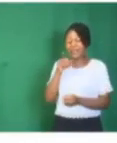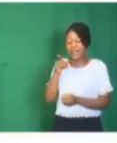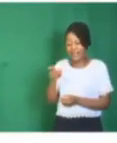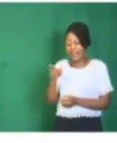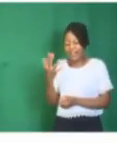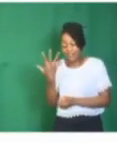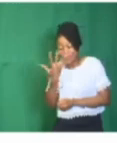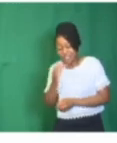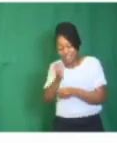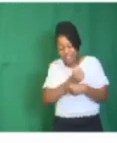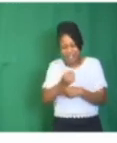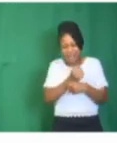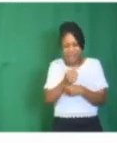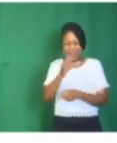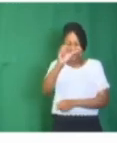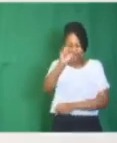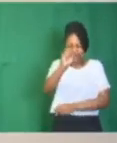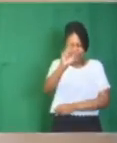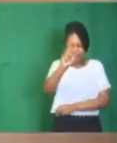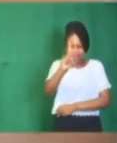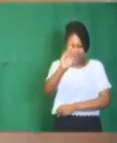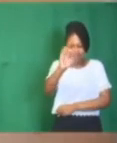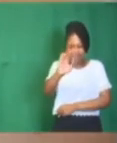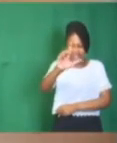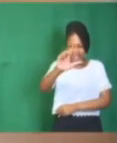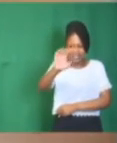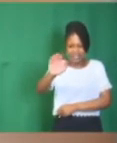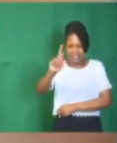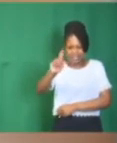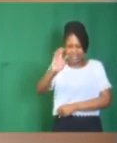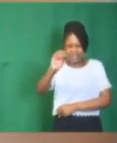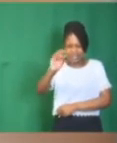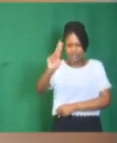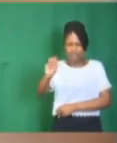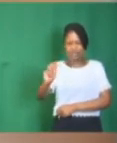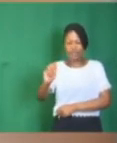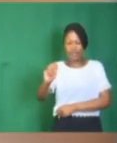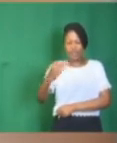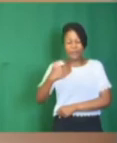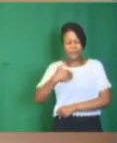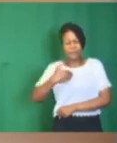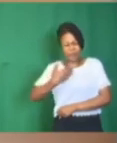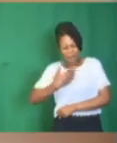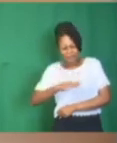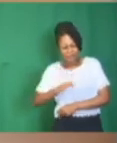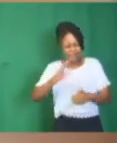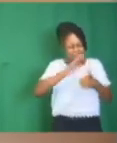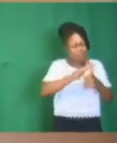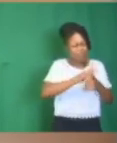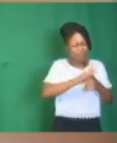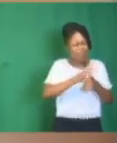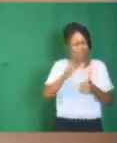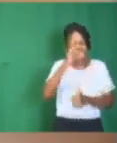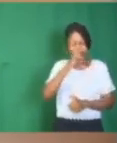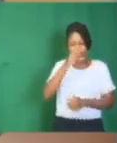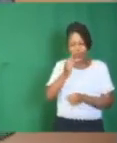the skeletal system. One thing that I want to point out about the skeletal system before I move on quickly to the